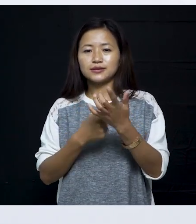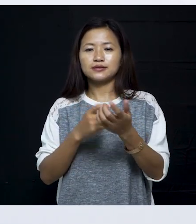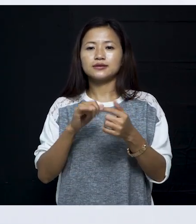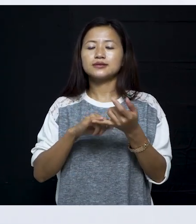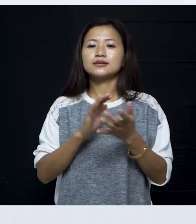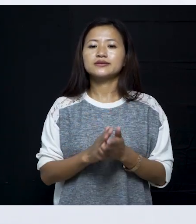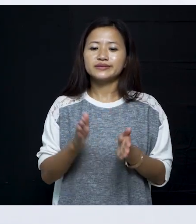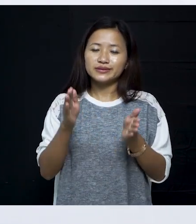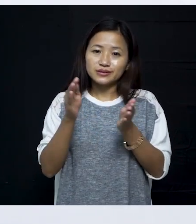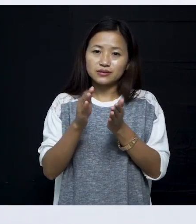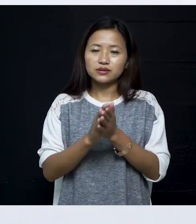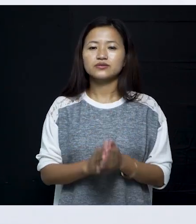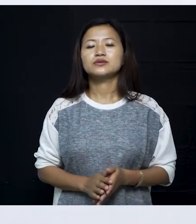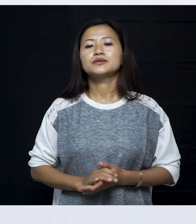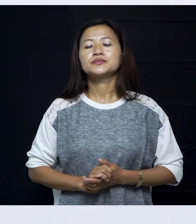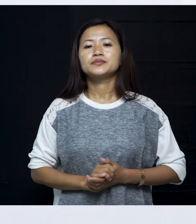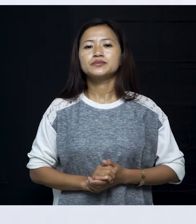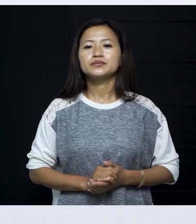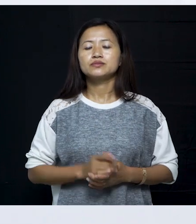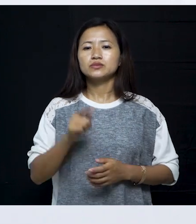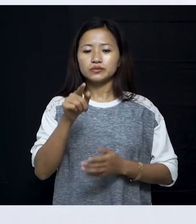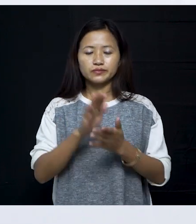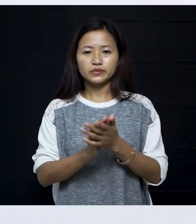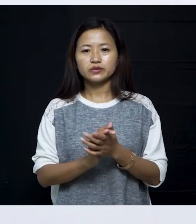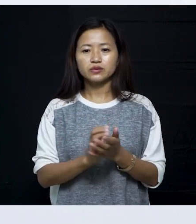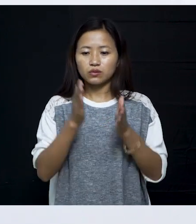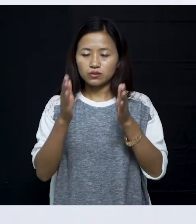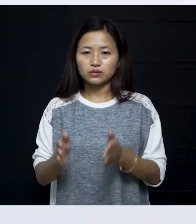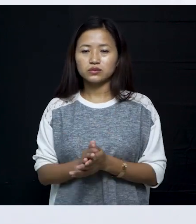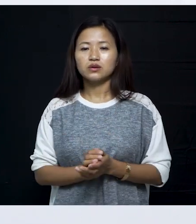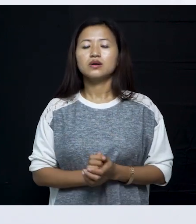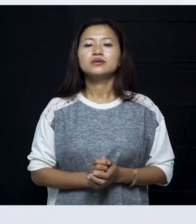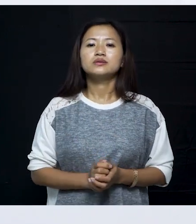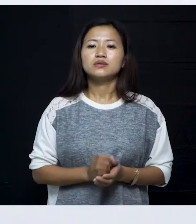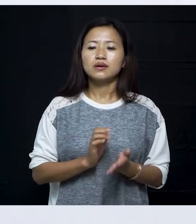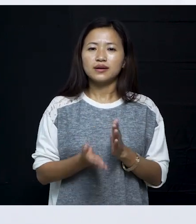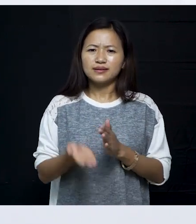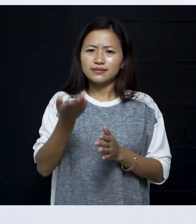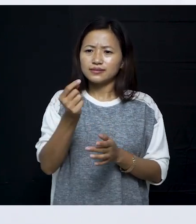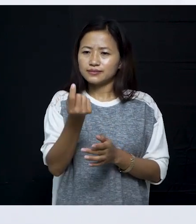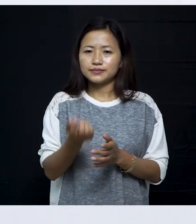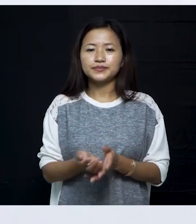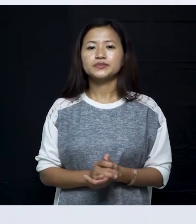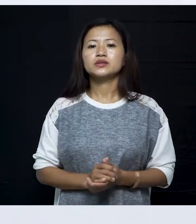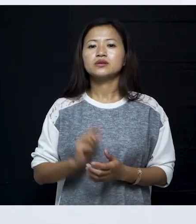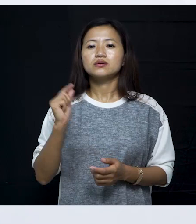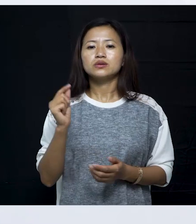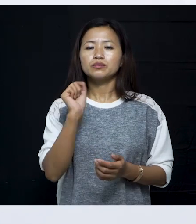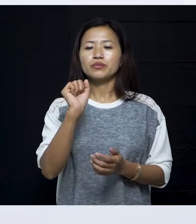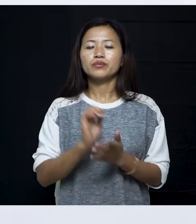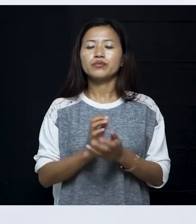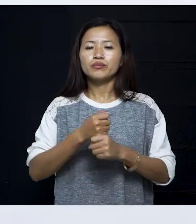sizes of the letters. So you can also, in order to highlight the important things, you can also make